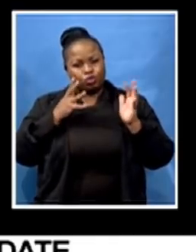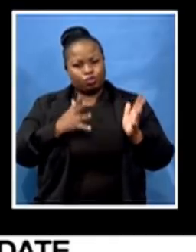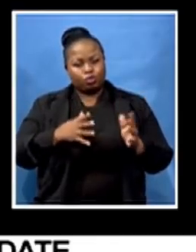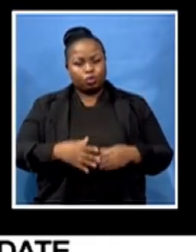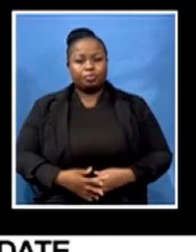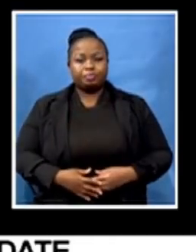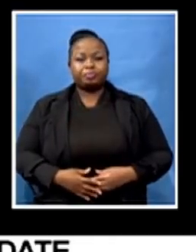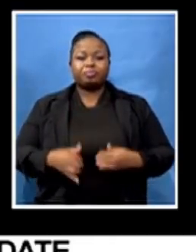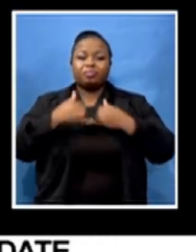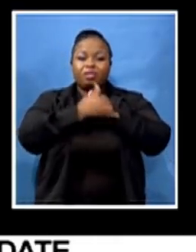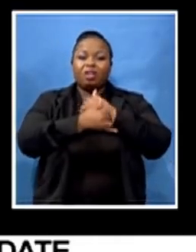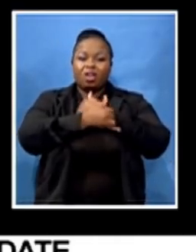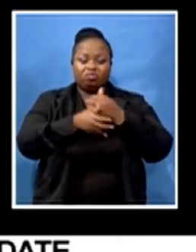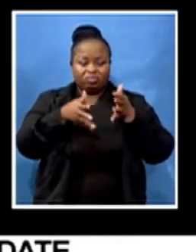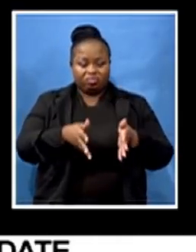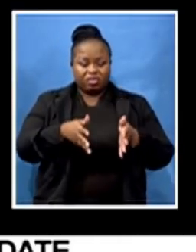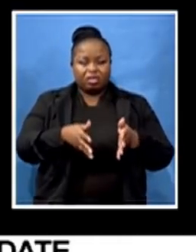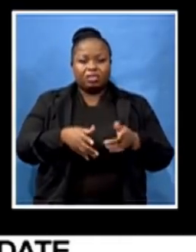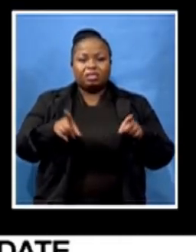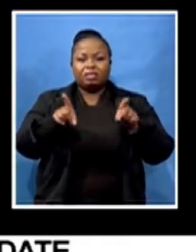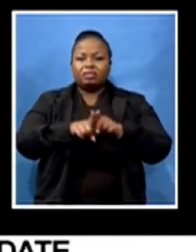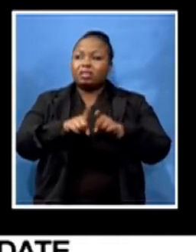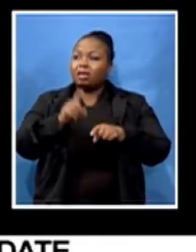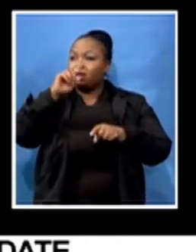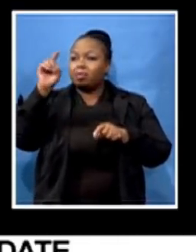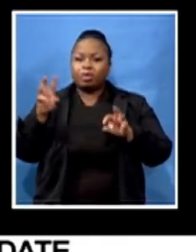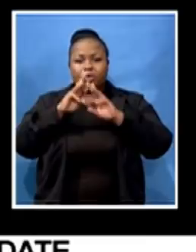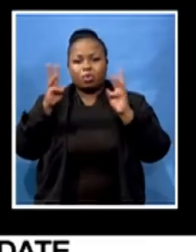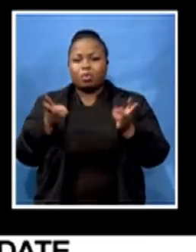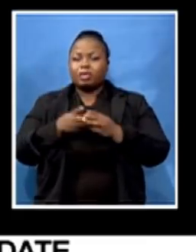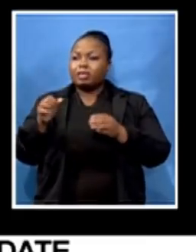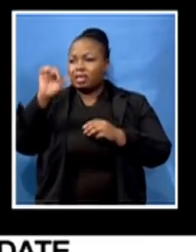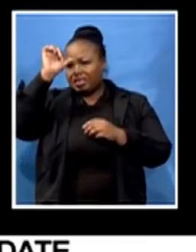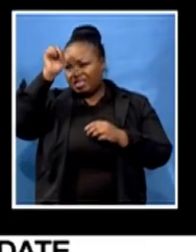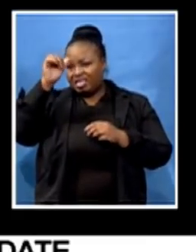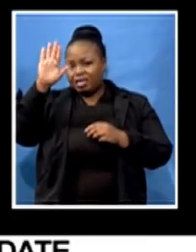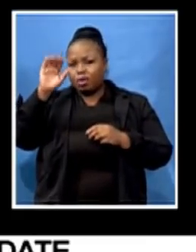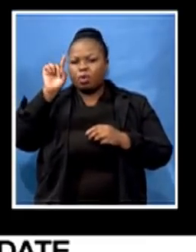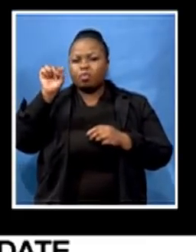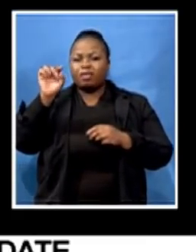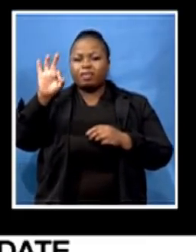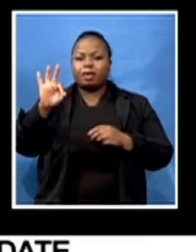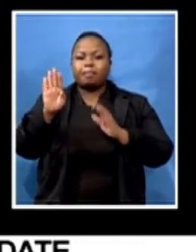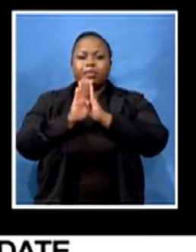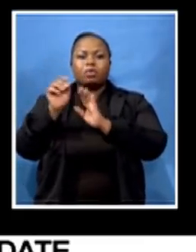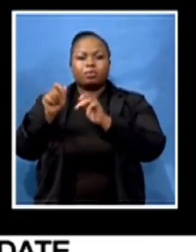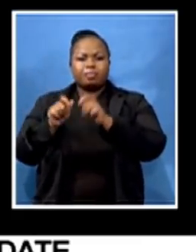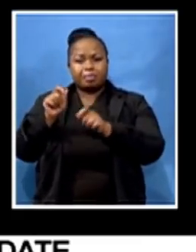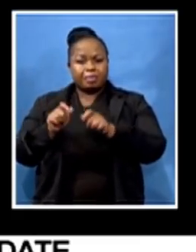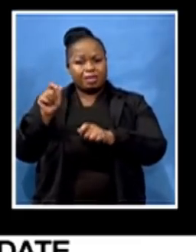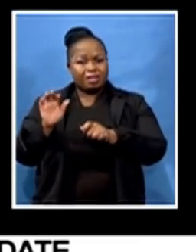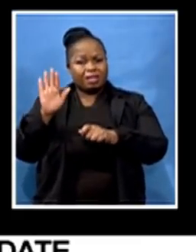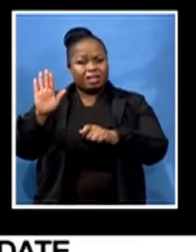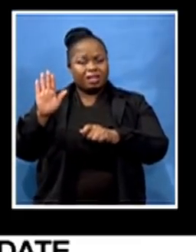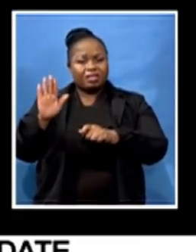than 1.3 billion, imposed lockdowns with a view to save the lives of